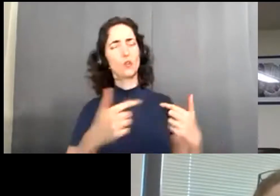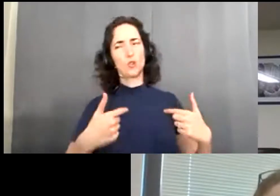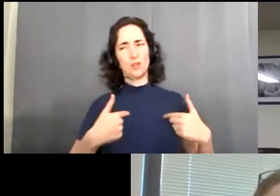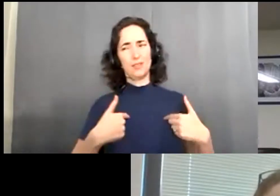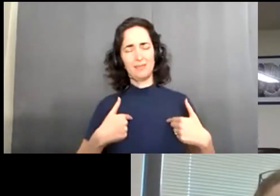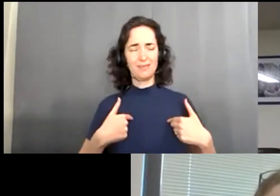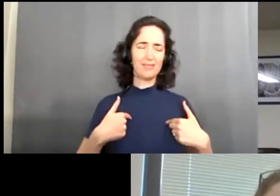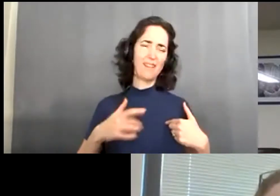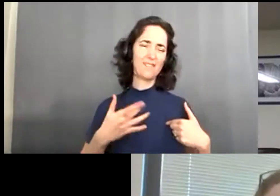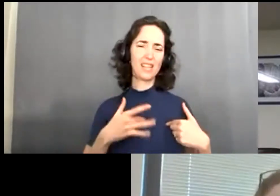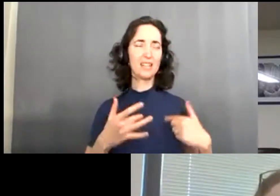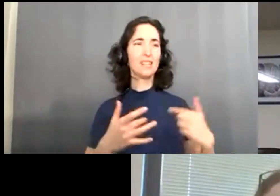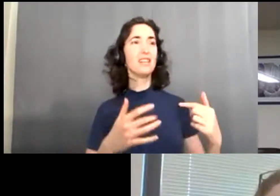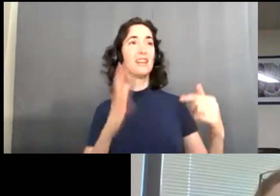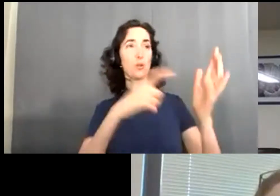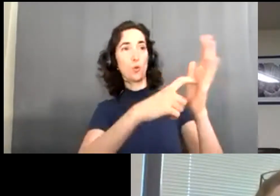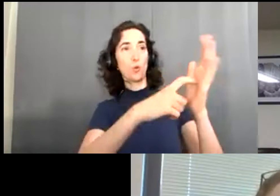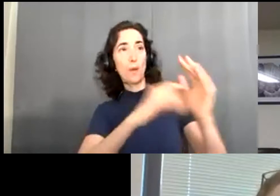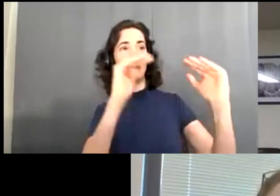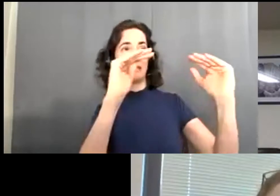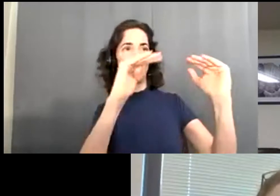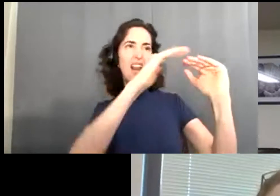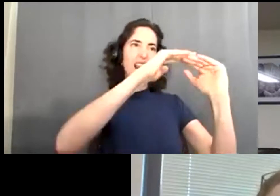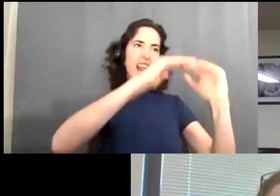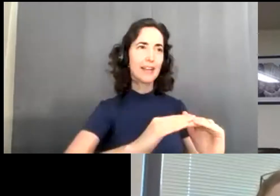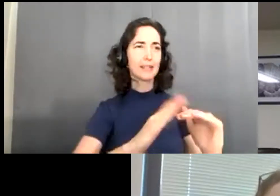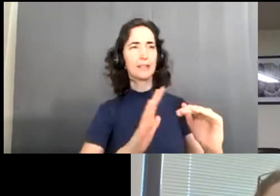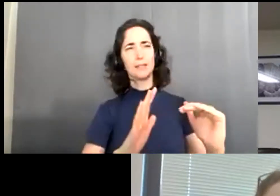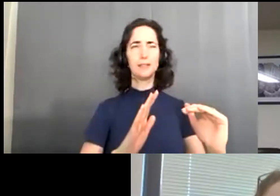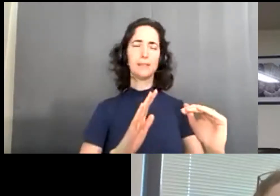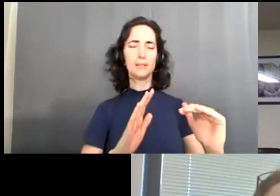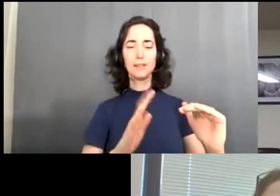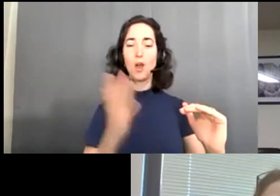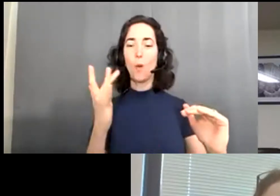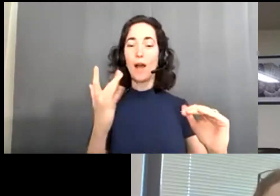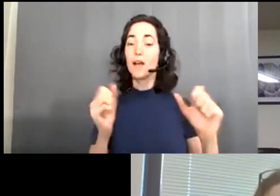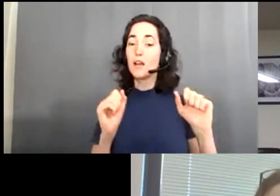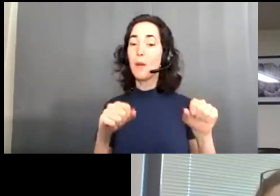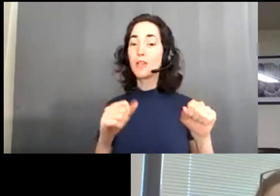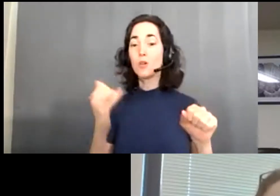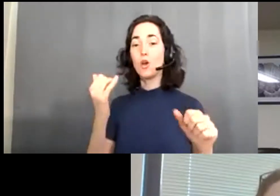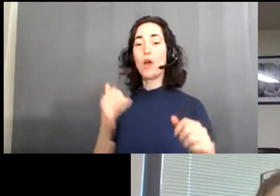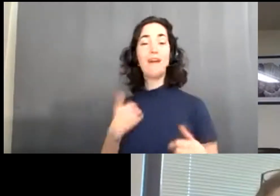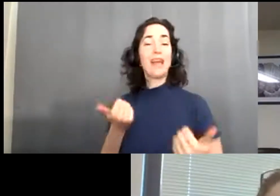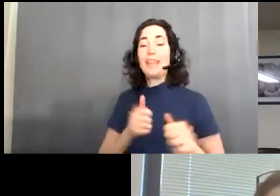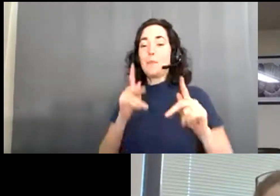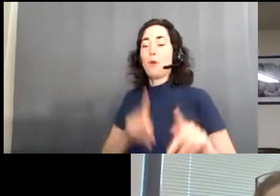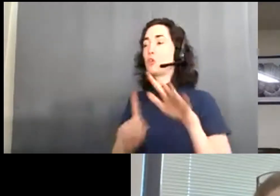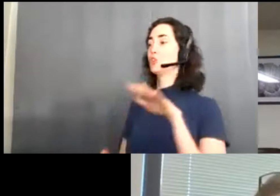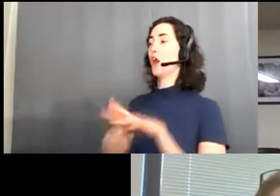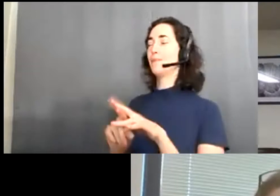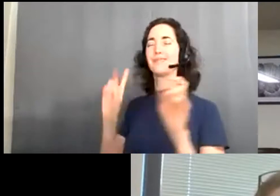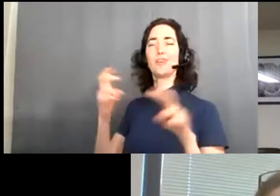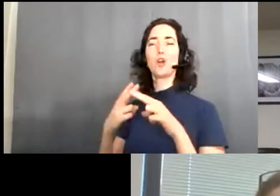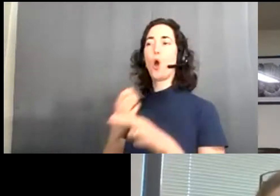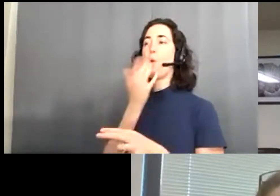to lessen it, because it is possible that sometimes just having a warm body is worse than